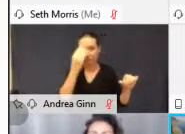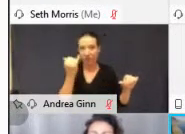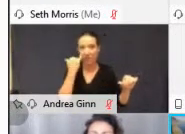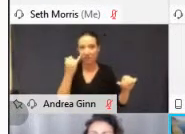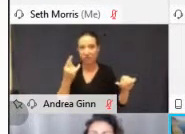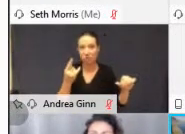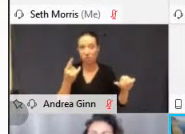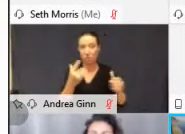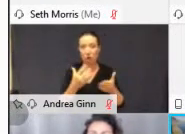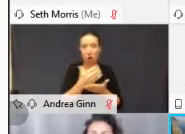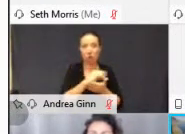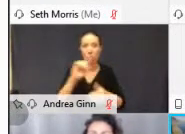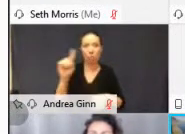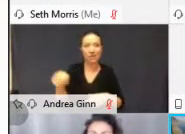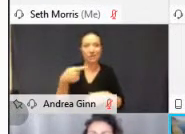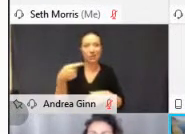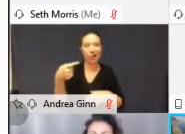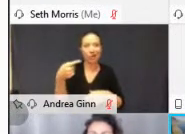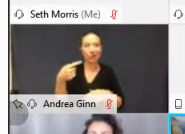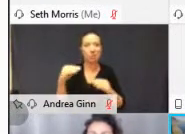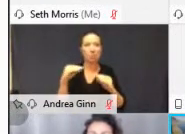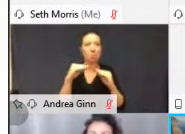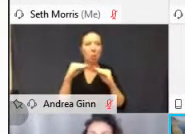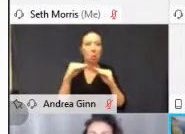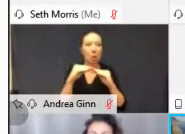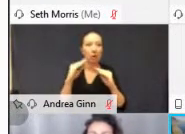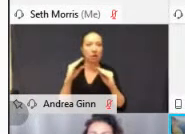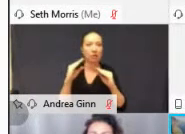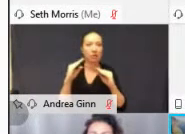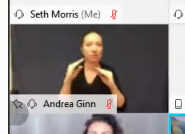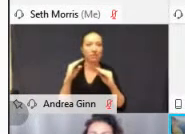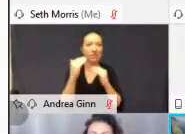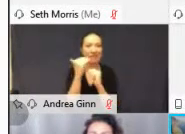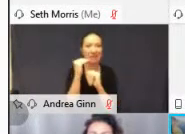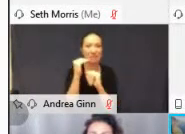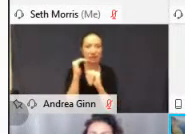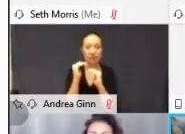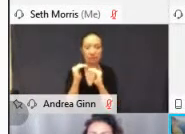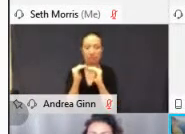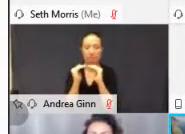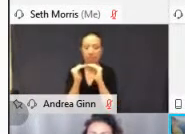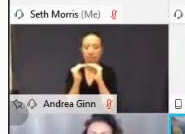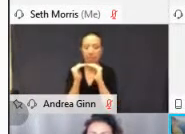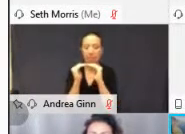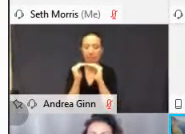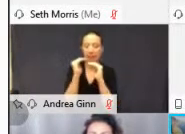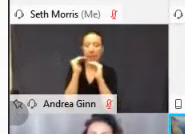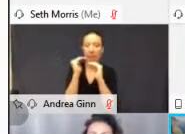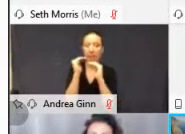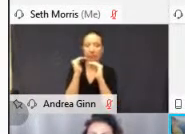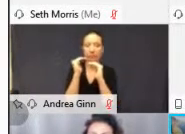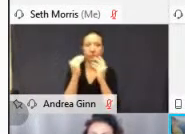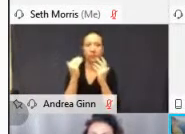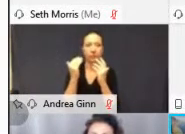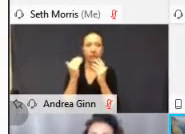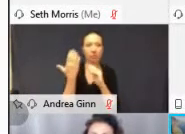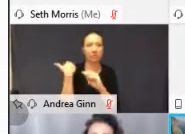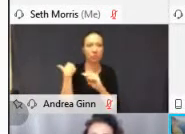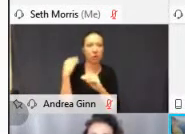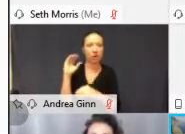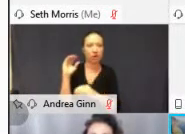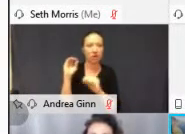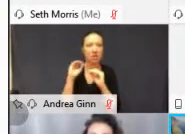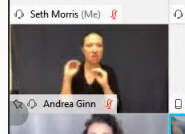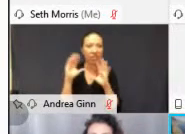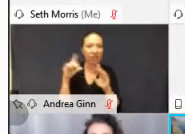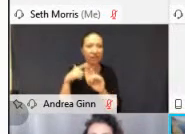$1 more than the Medicaid threshold, they shouldn't have to go from paying, $0 per month to now paying $50